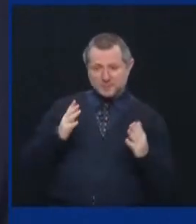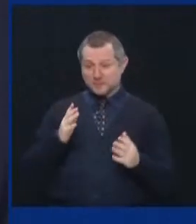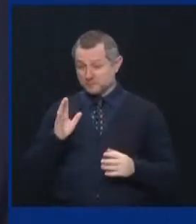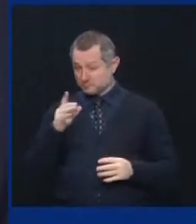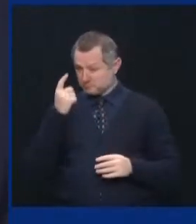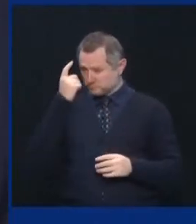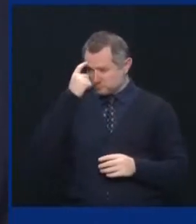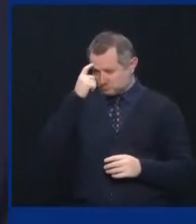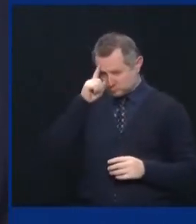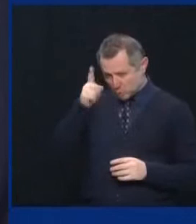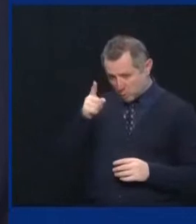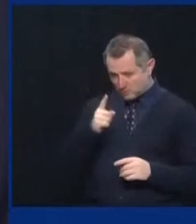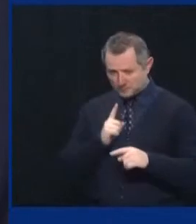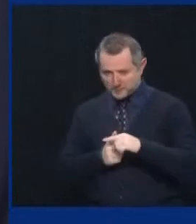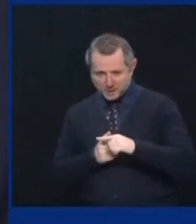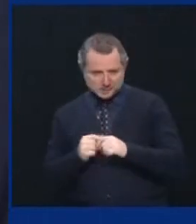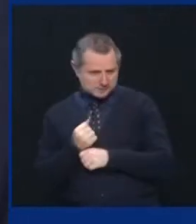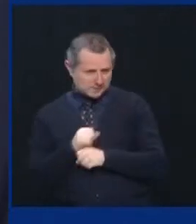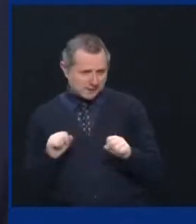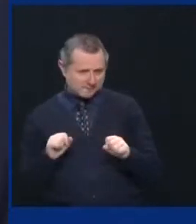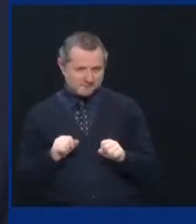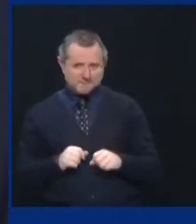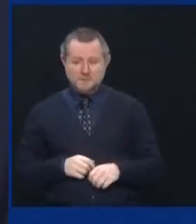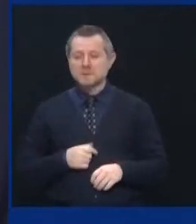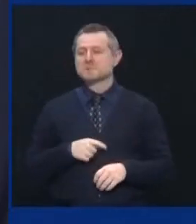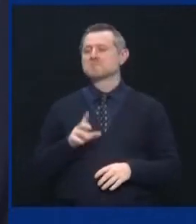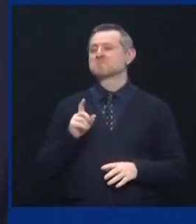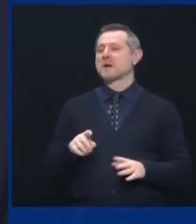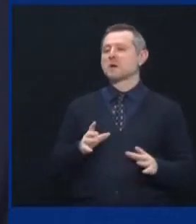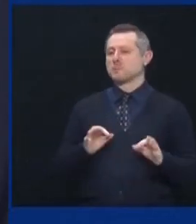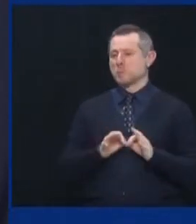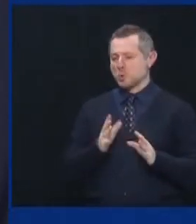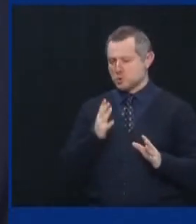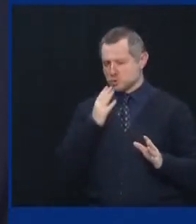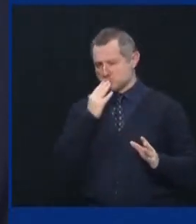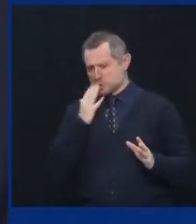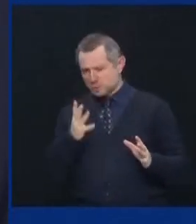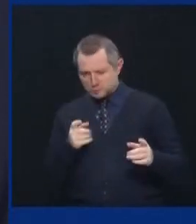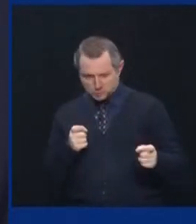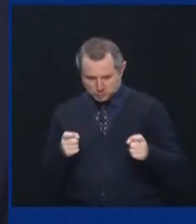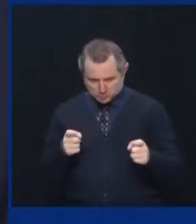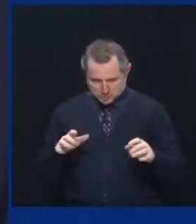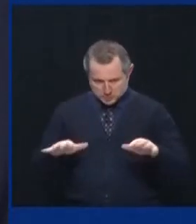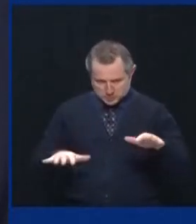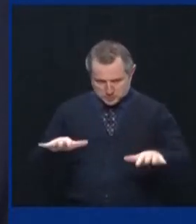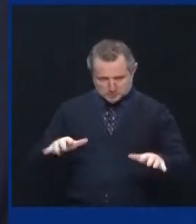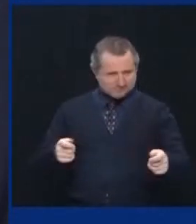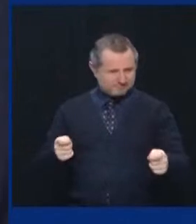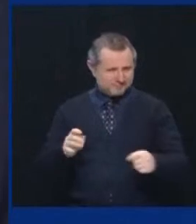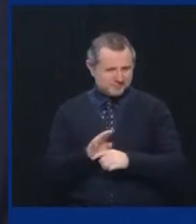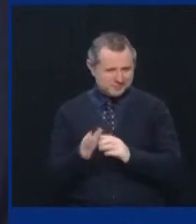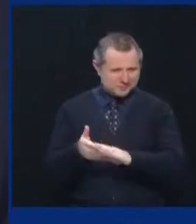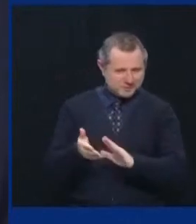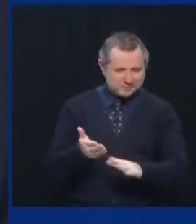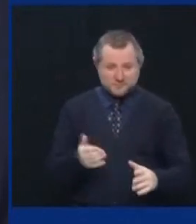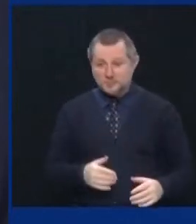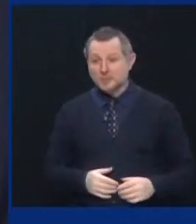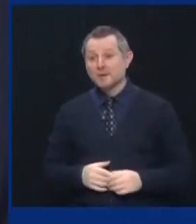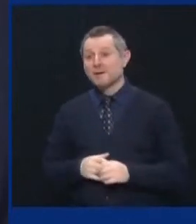safely in a controlled circumstance. Now, how would you ever possibly do